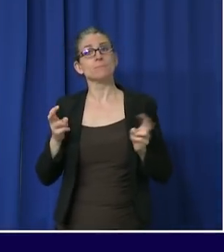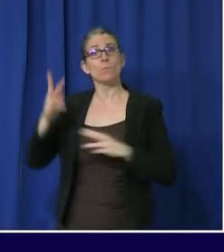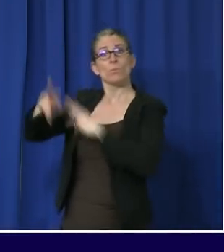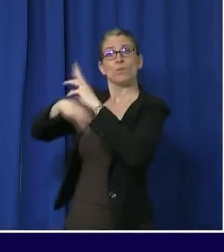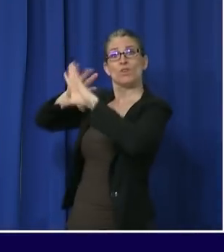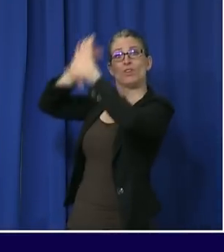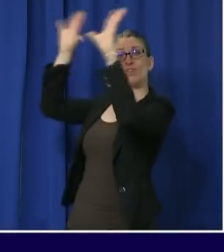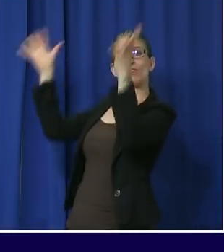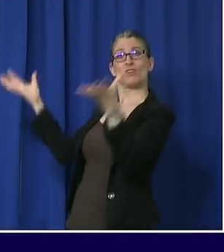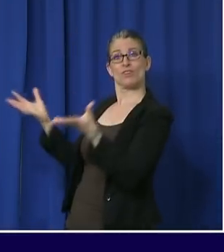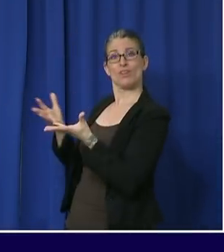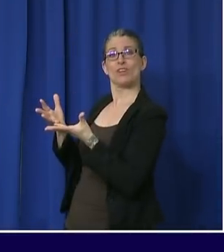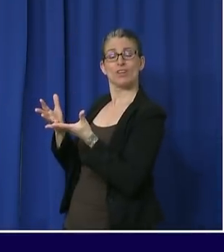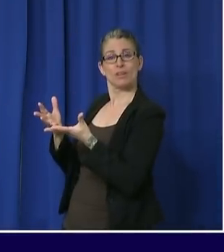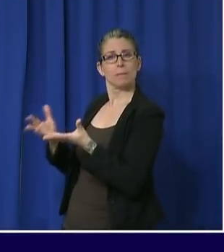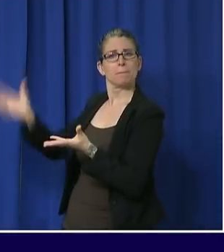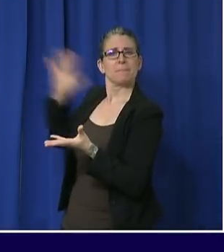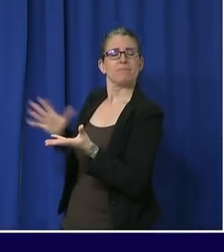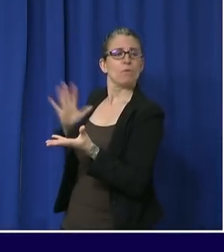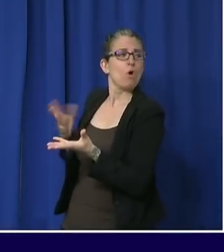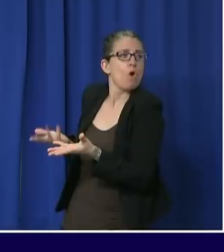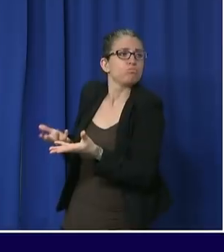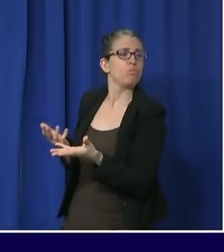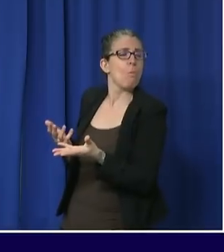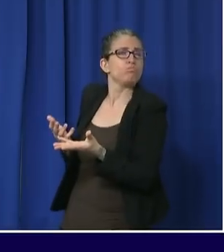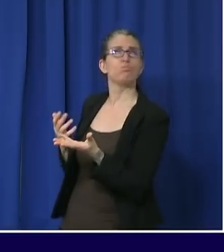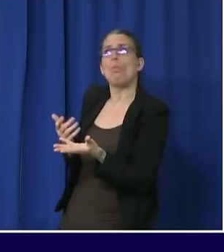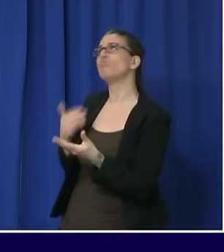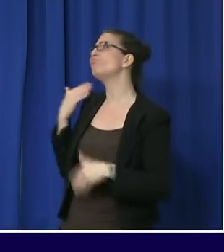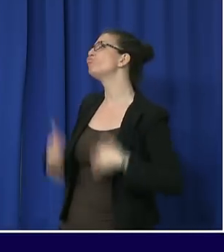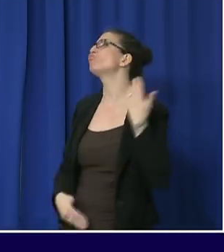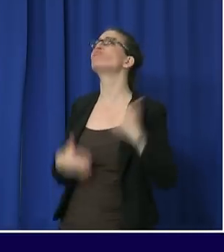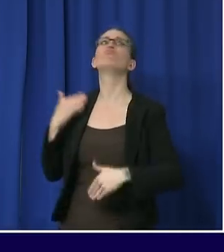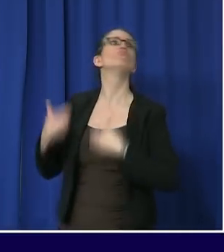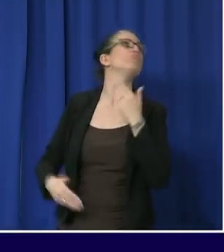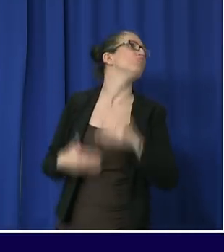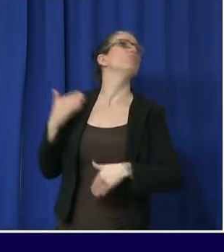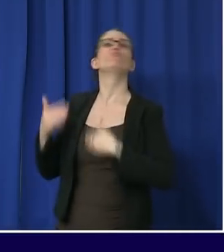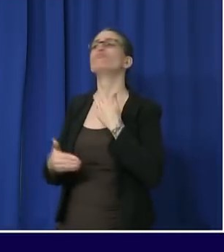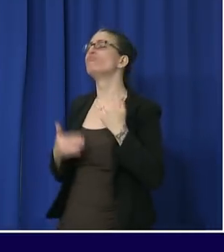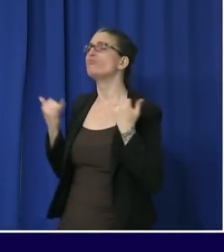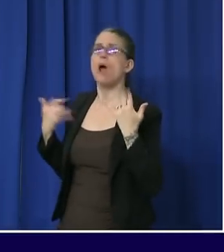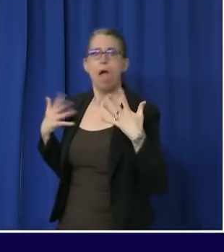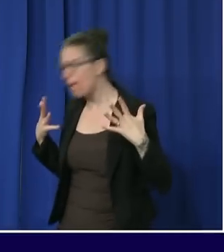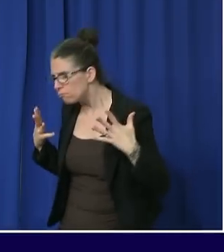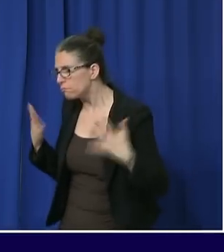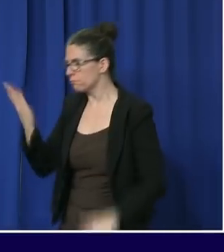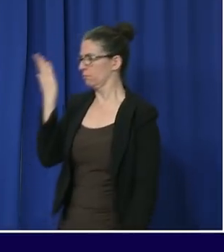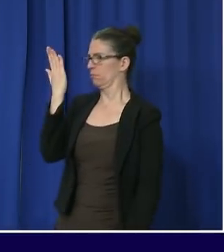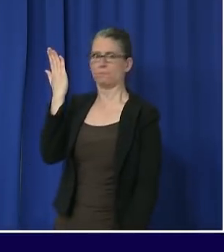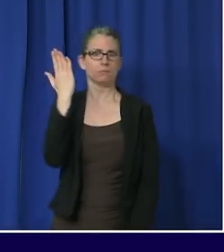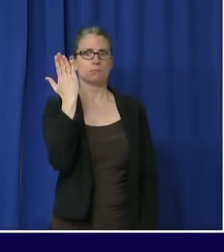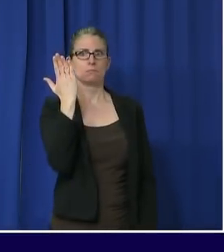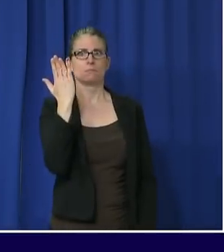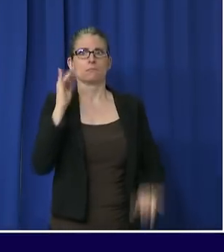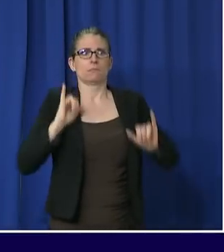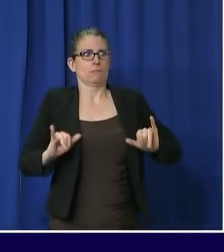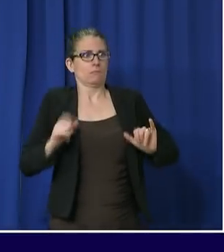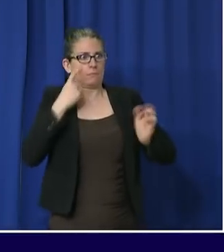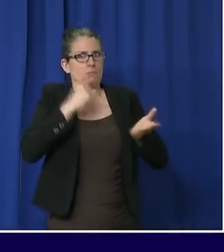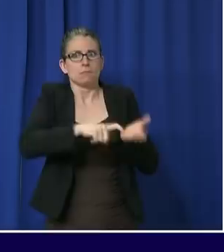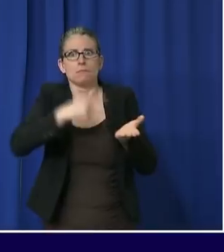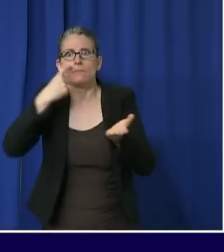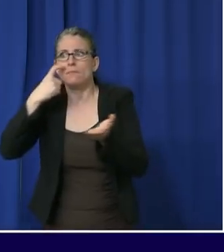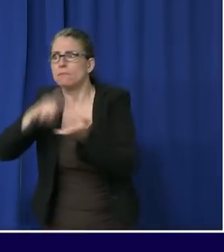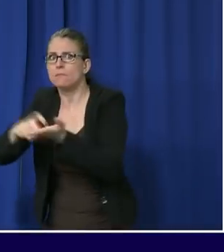seen. For example, in the way that we now recognize and appreciate those who